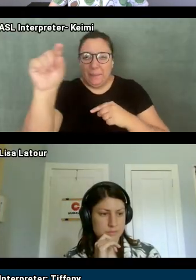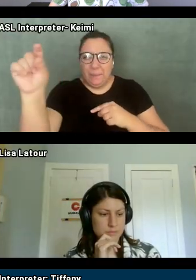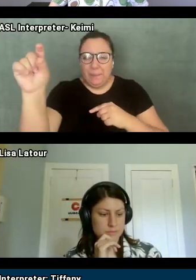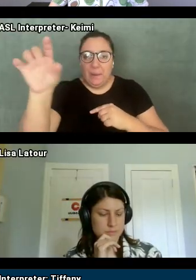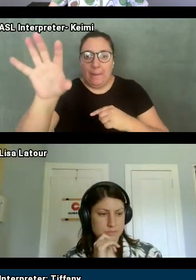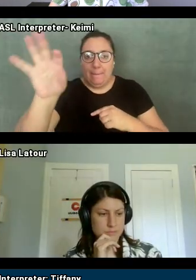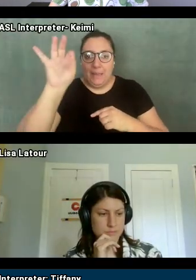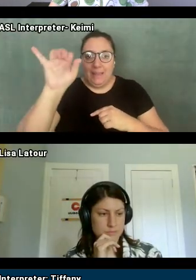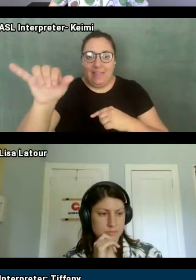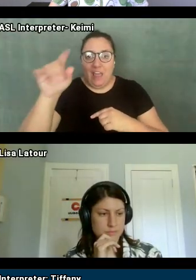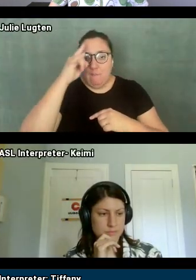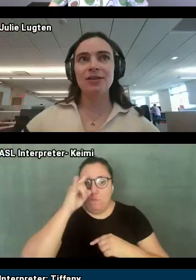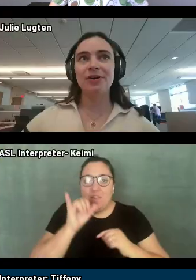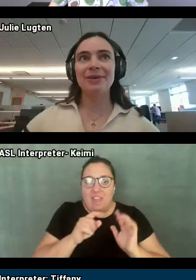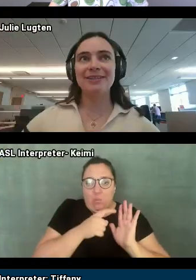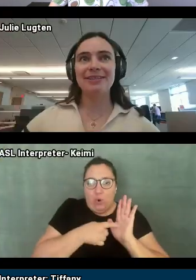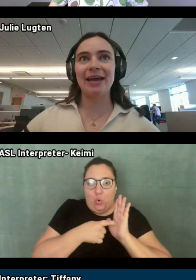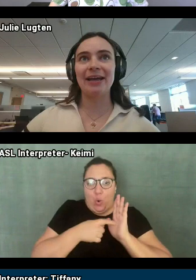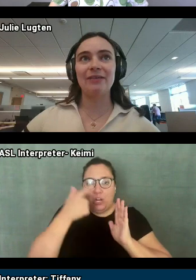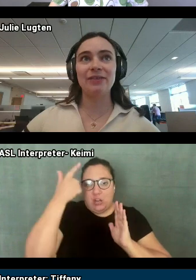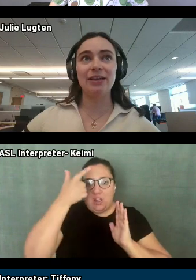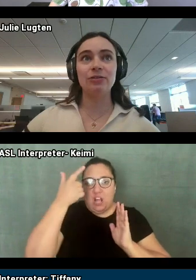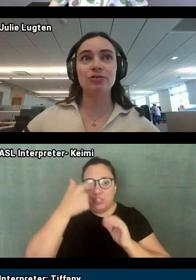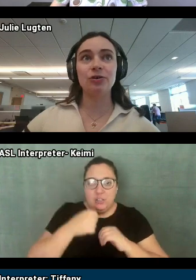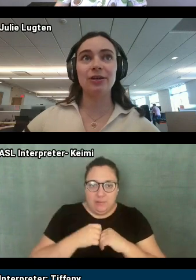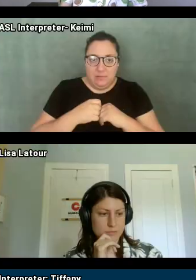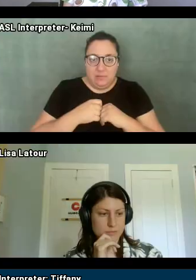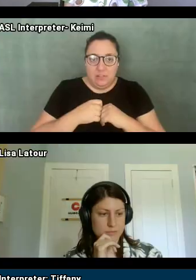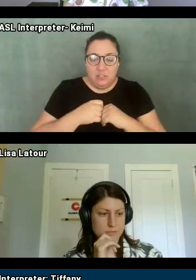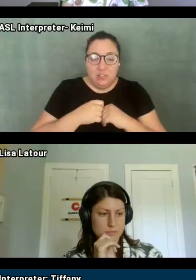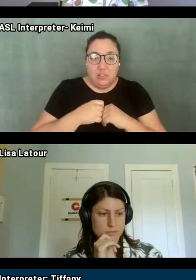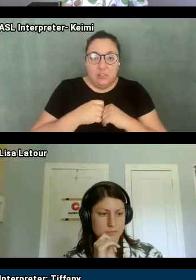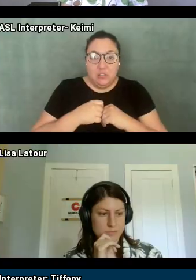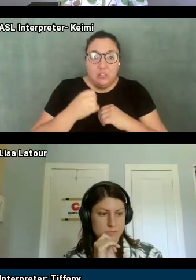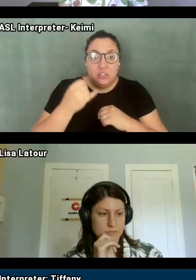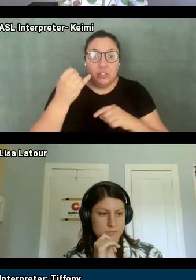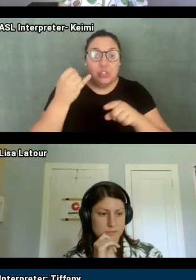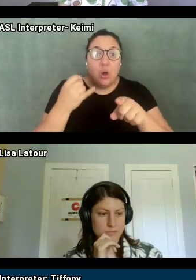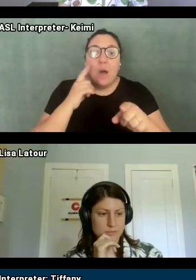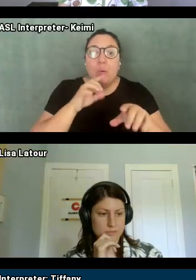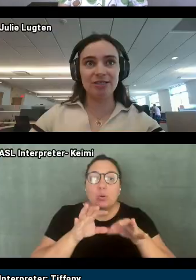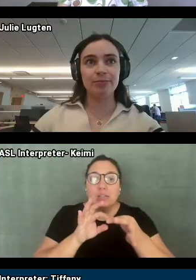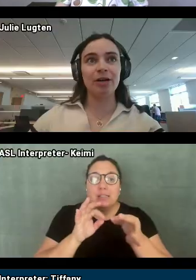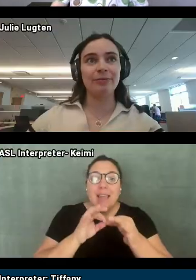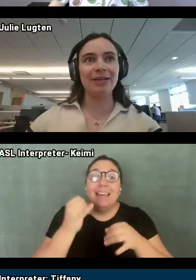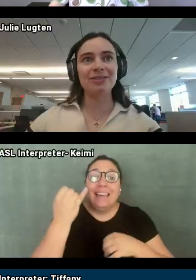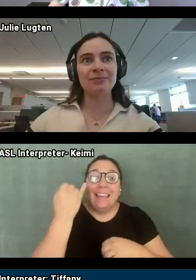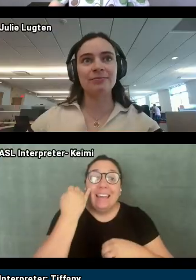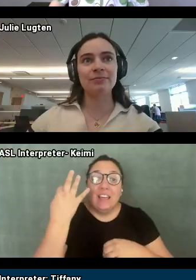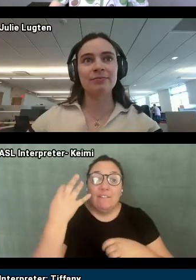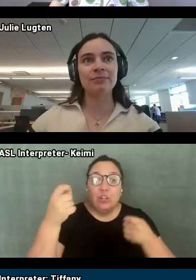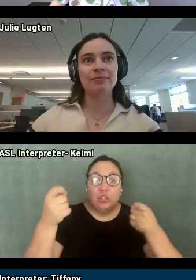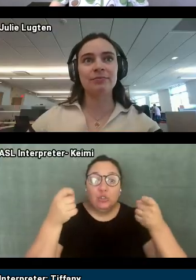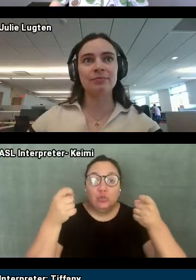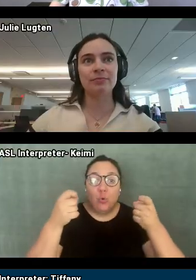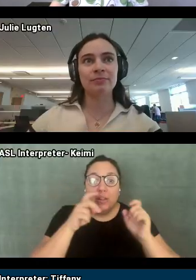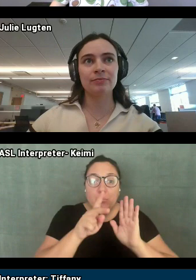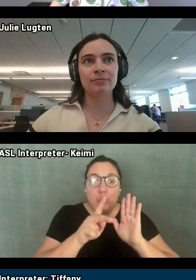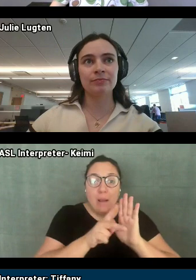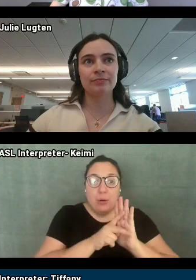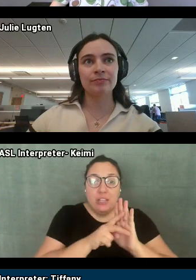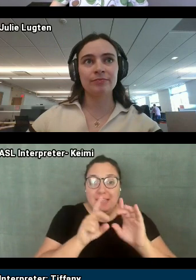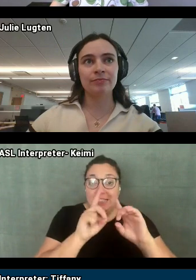required logic. So I'm going to say if the controlling property is department,